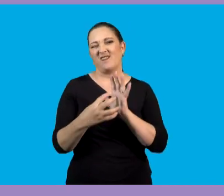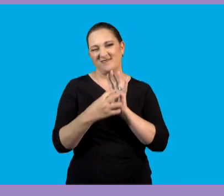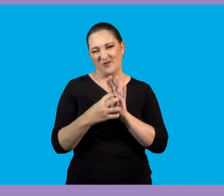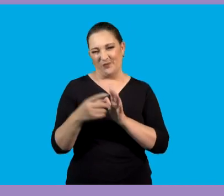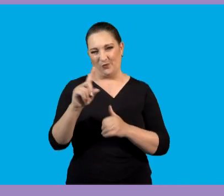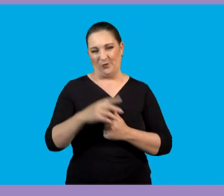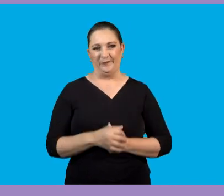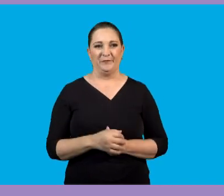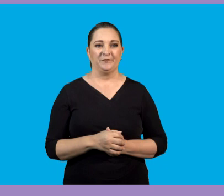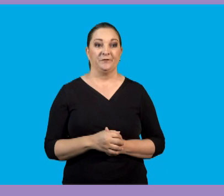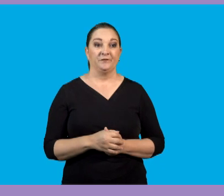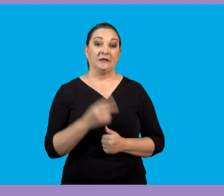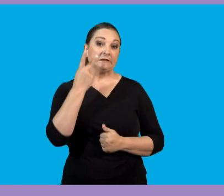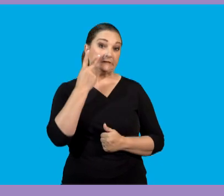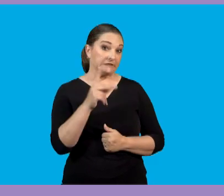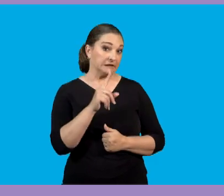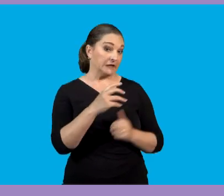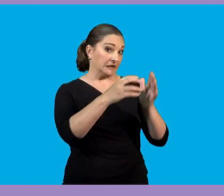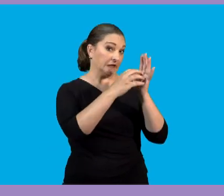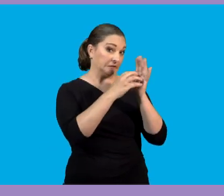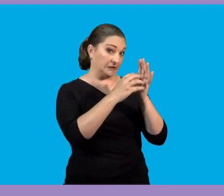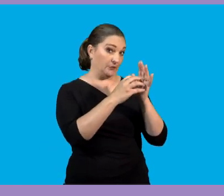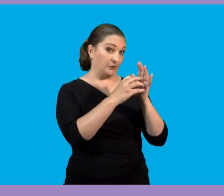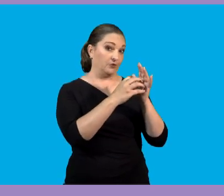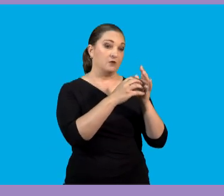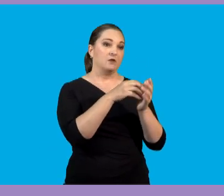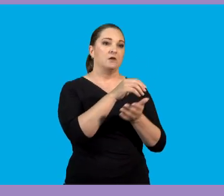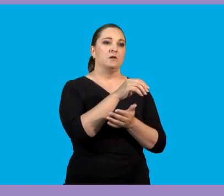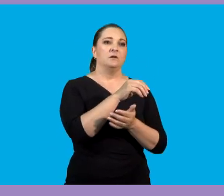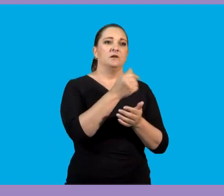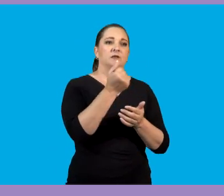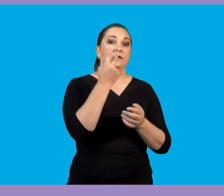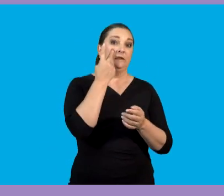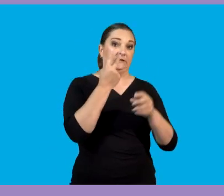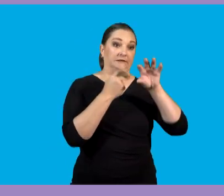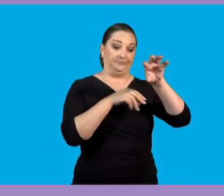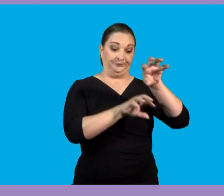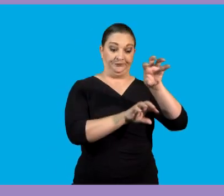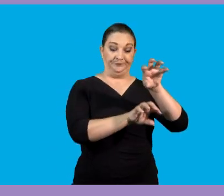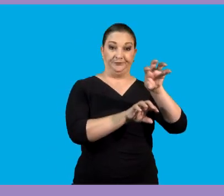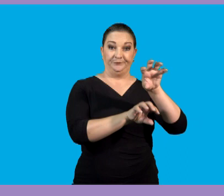few examples. So we have the first example there of two